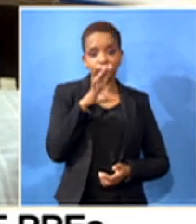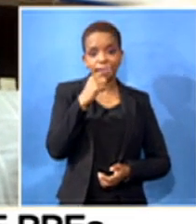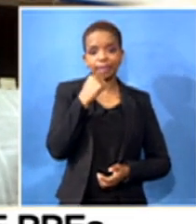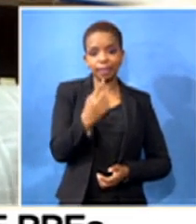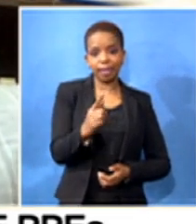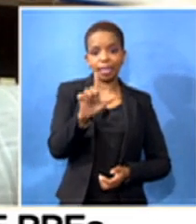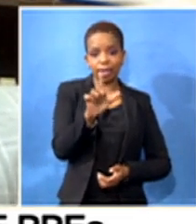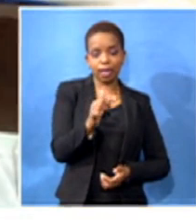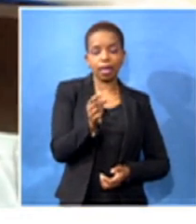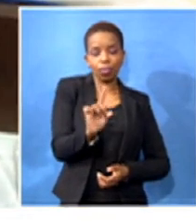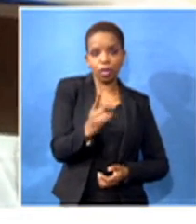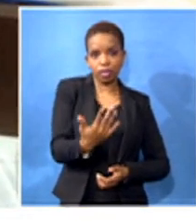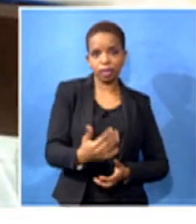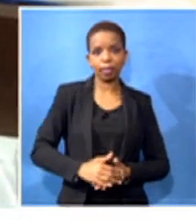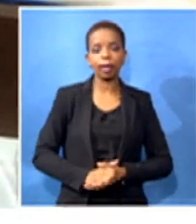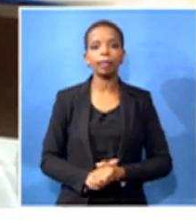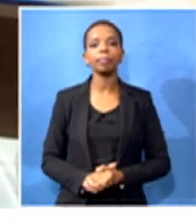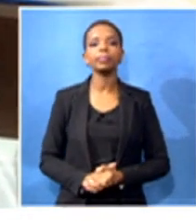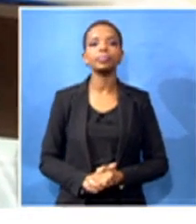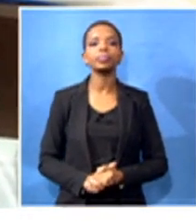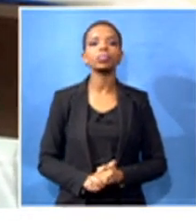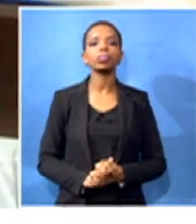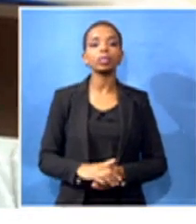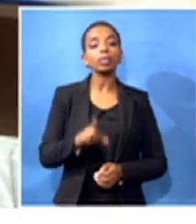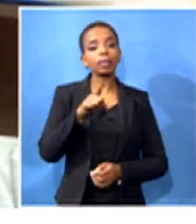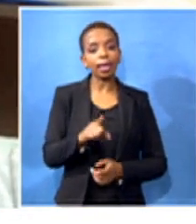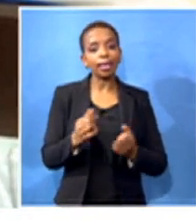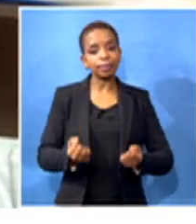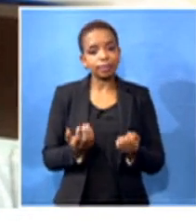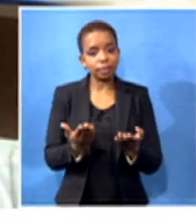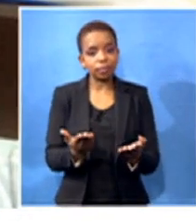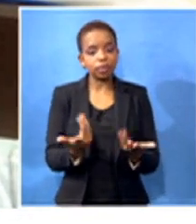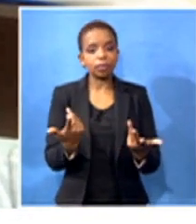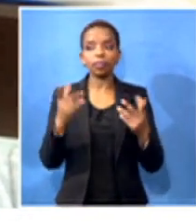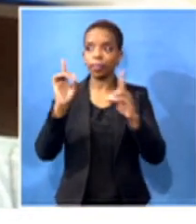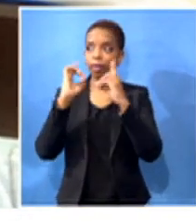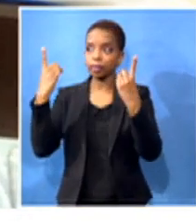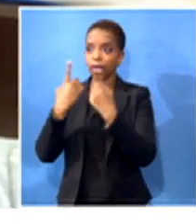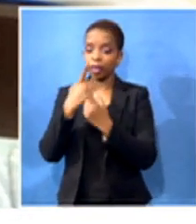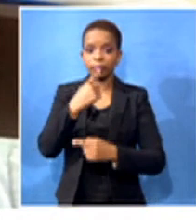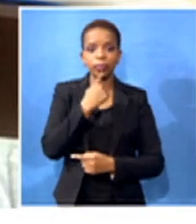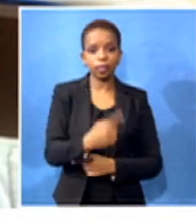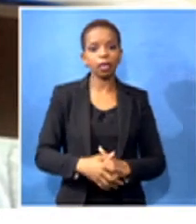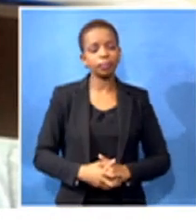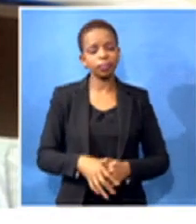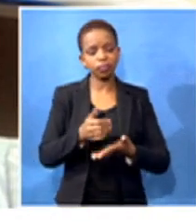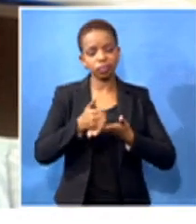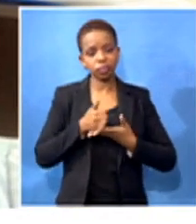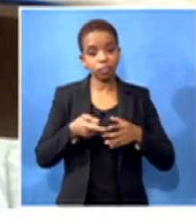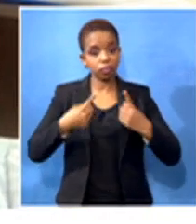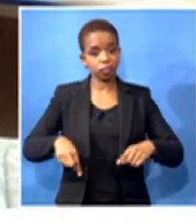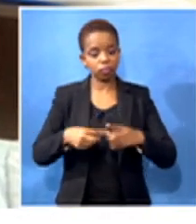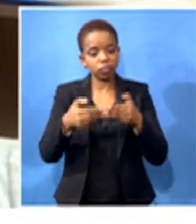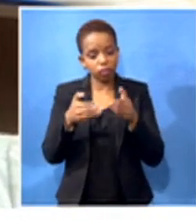as I said earlier on, is that I convened the legal services of the department to say assist us to open the case insofar as